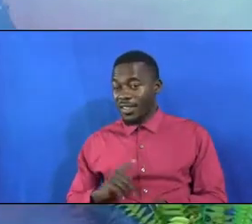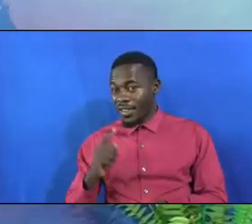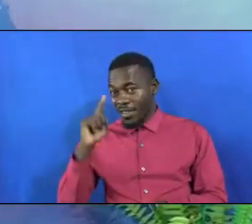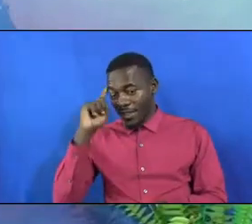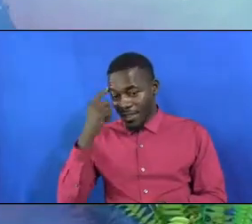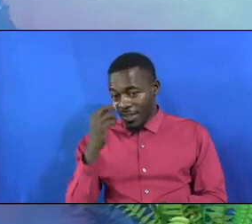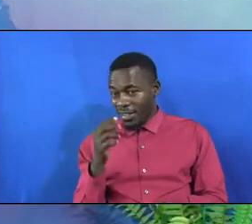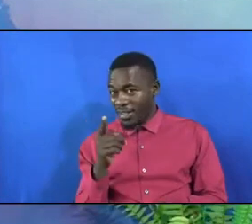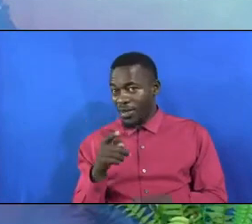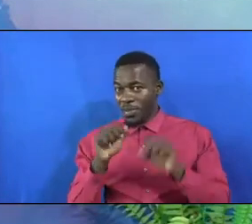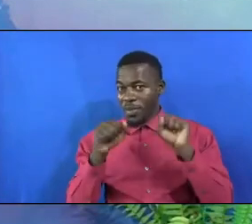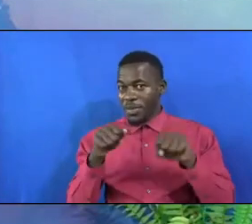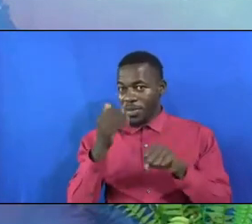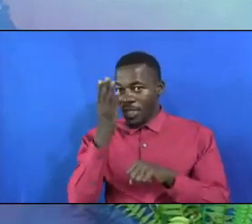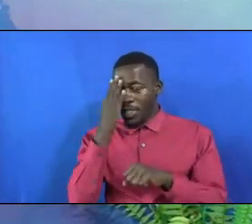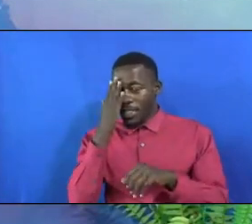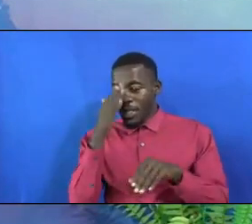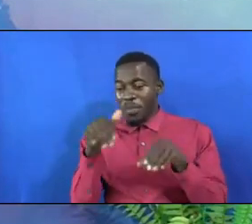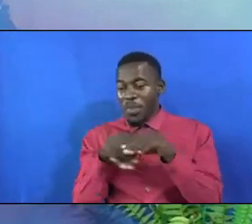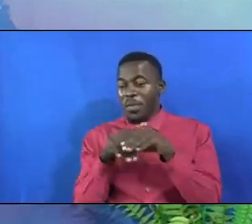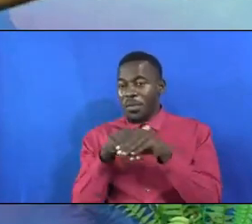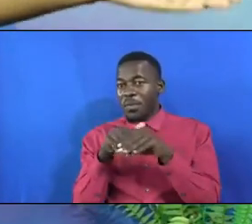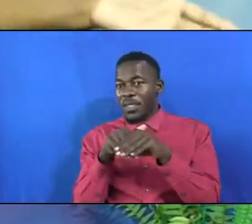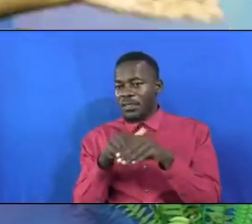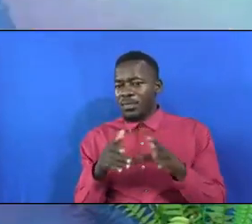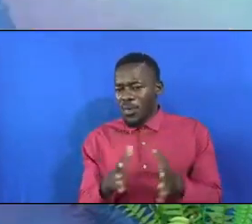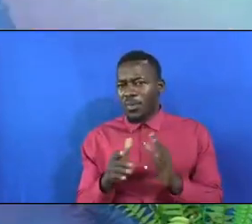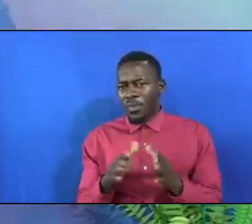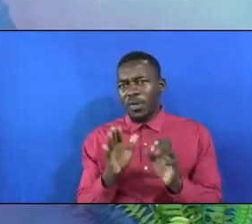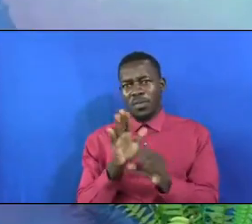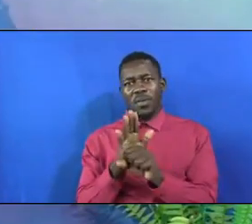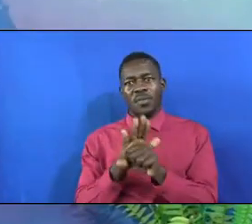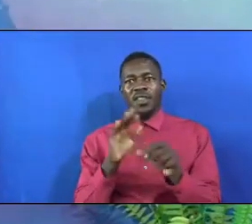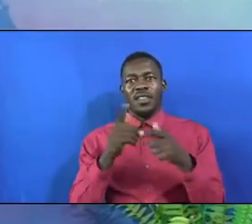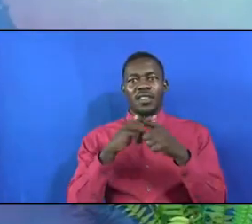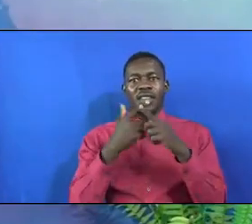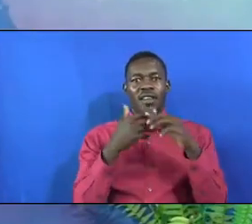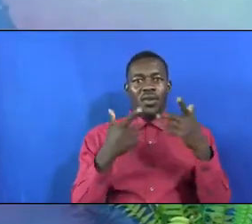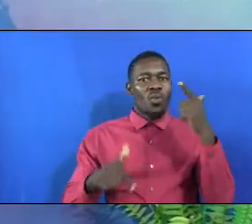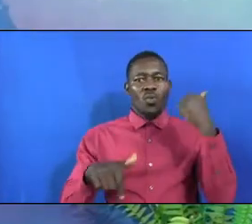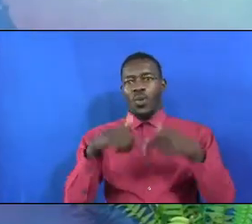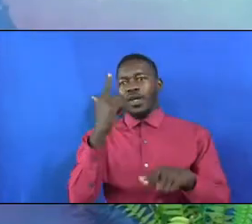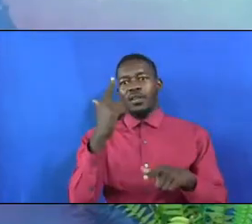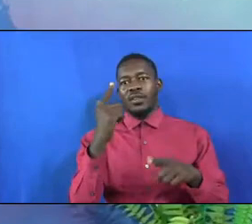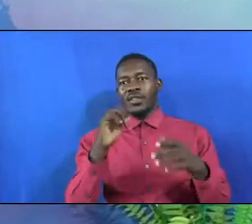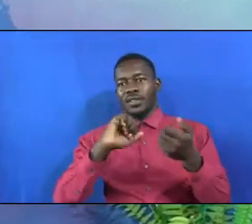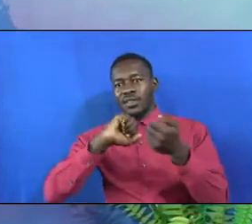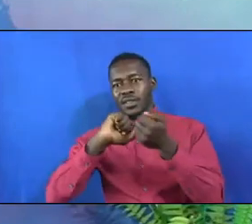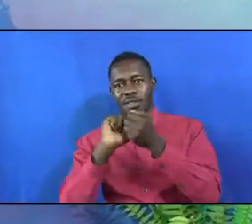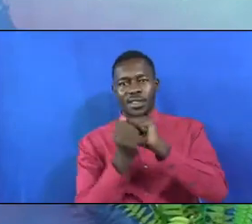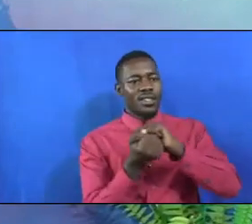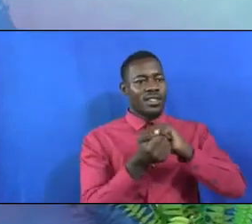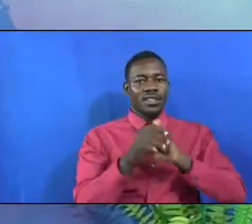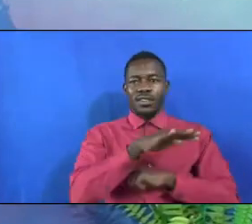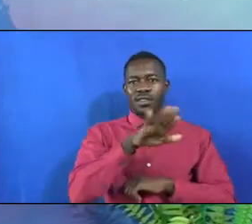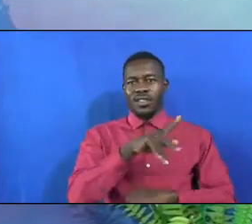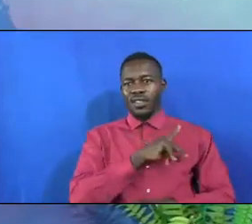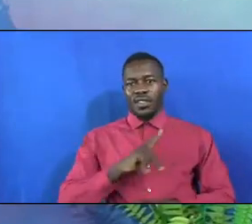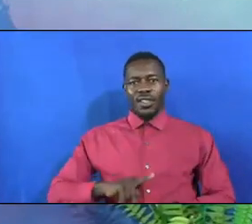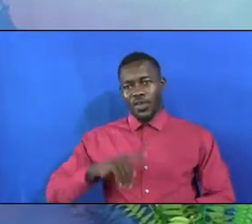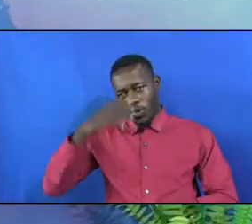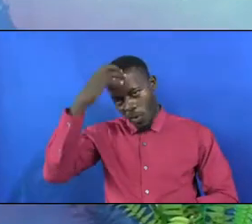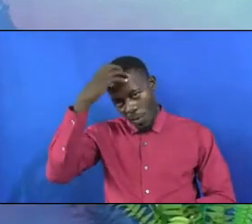they've given. And truly, if the women of Hebrew give birth before they come, what could they, the midwives, have